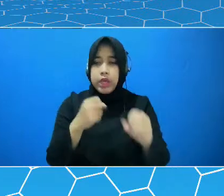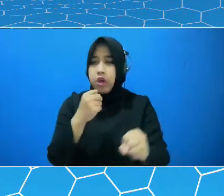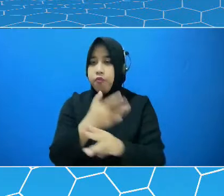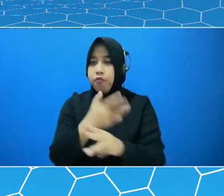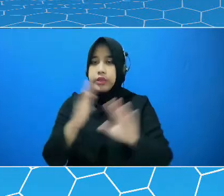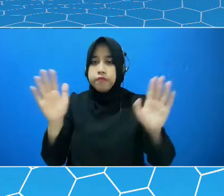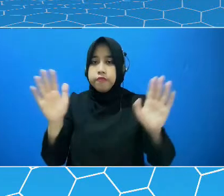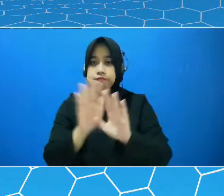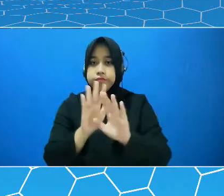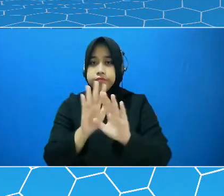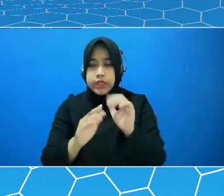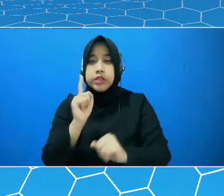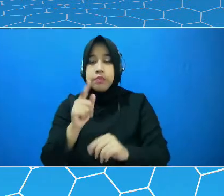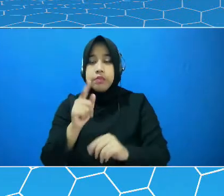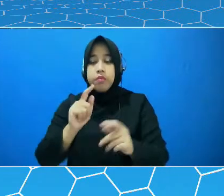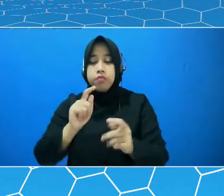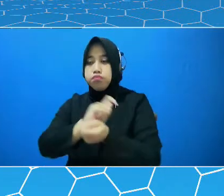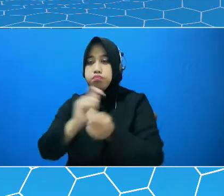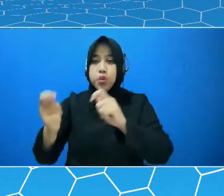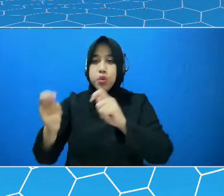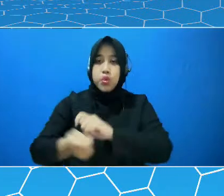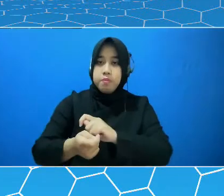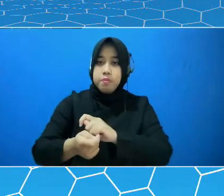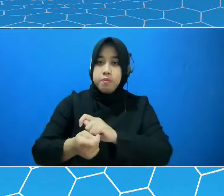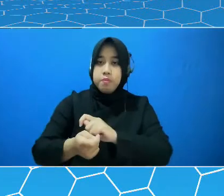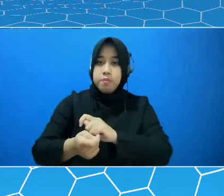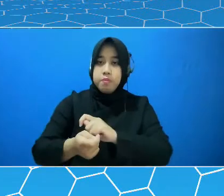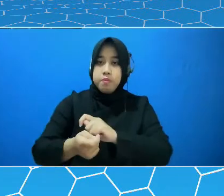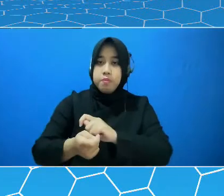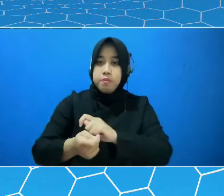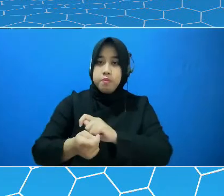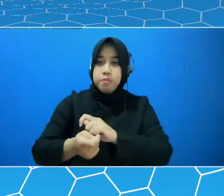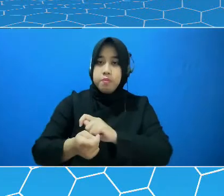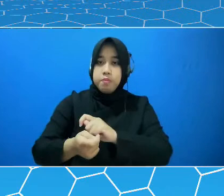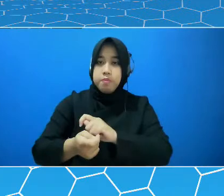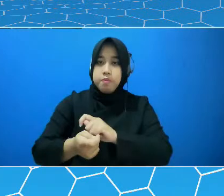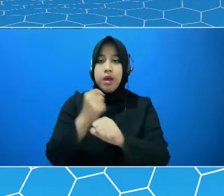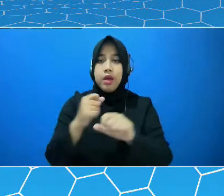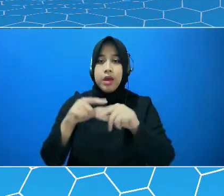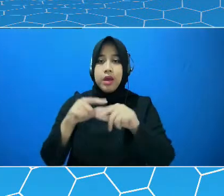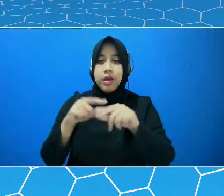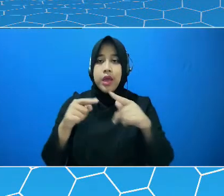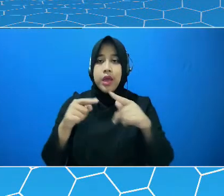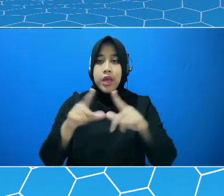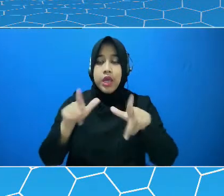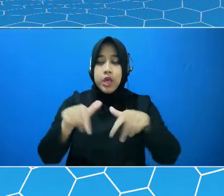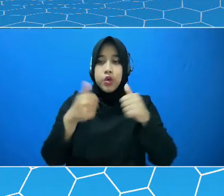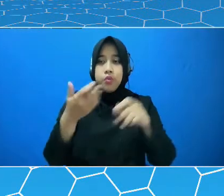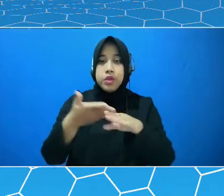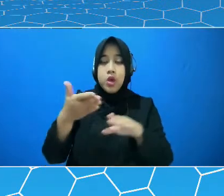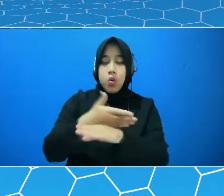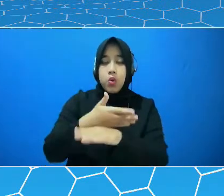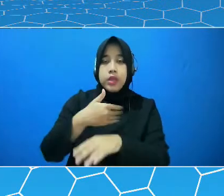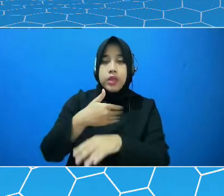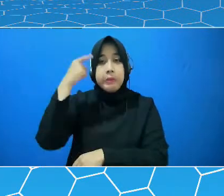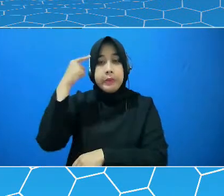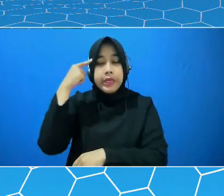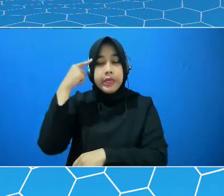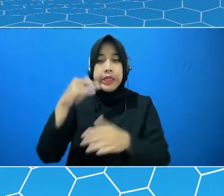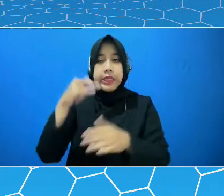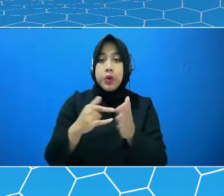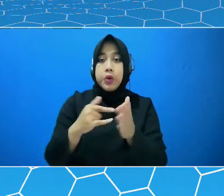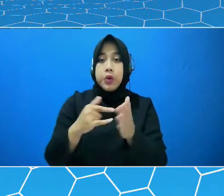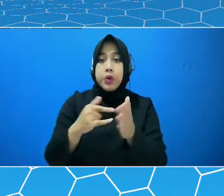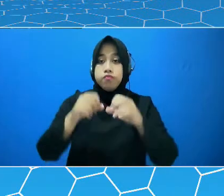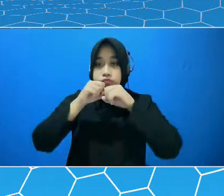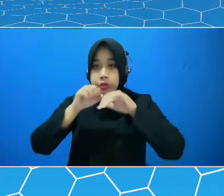lifestyle, and very early detection is going to be key. And I think the technologies which we shared today and also the approaches are going to be